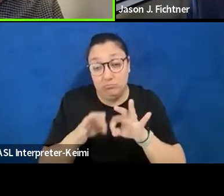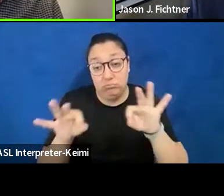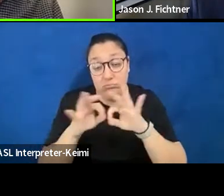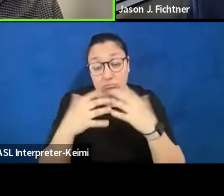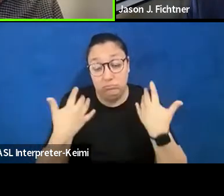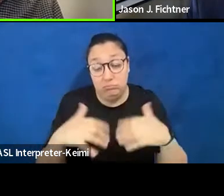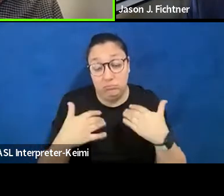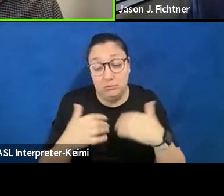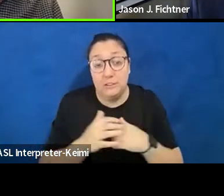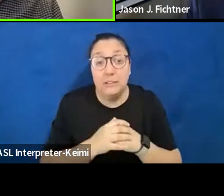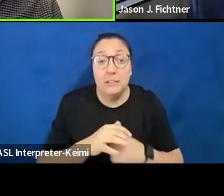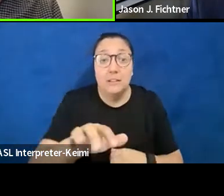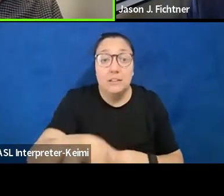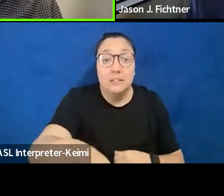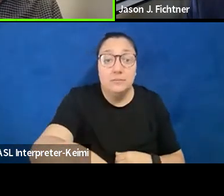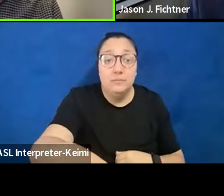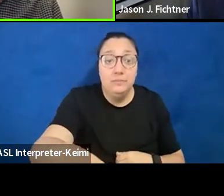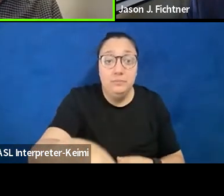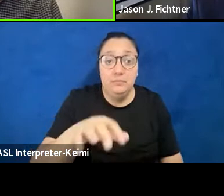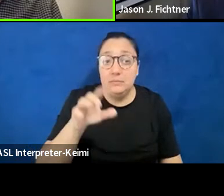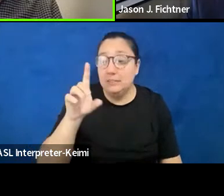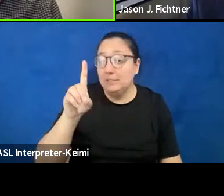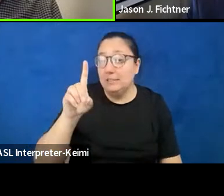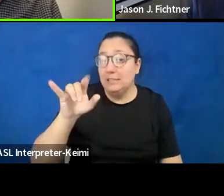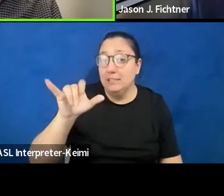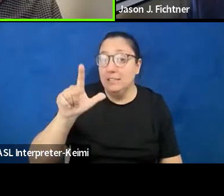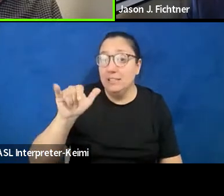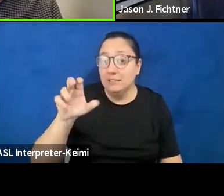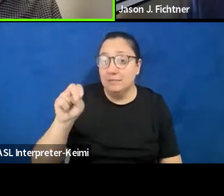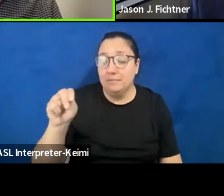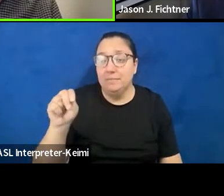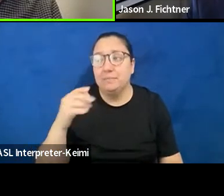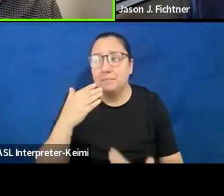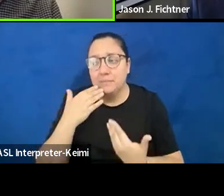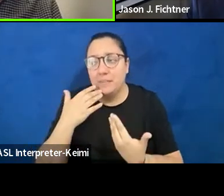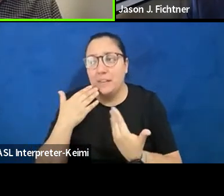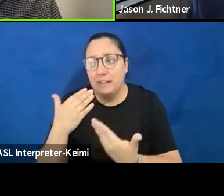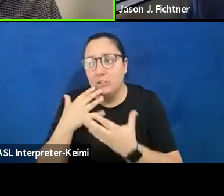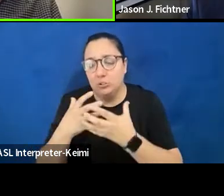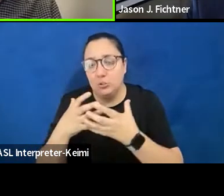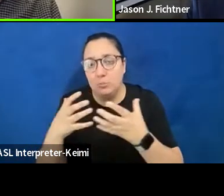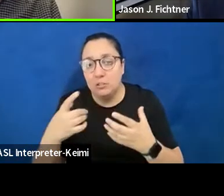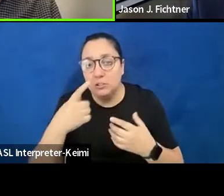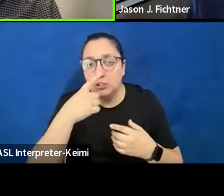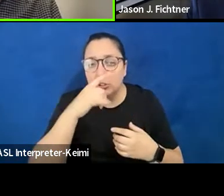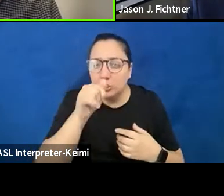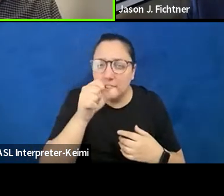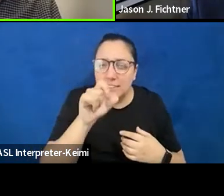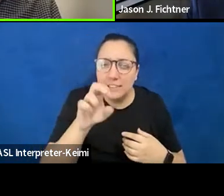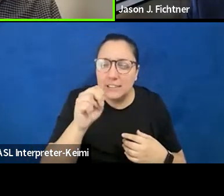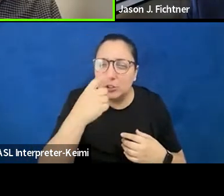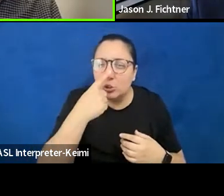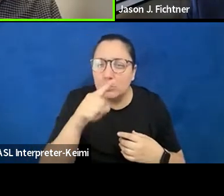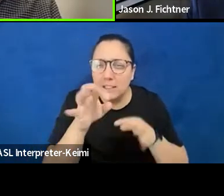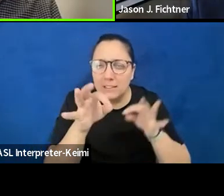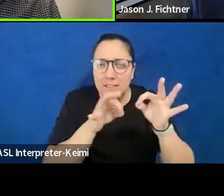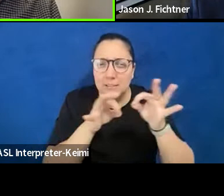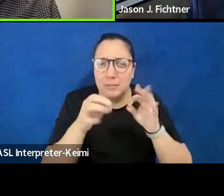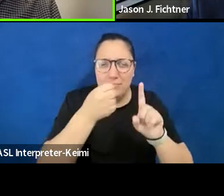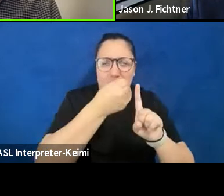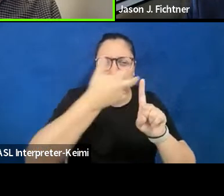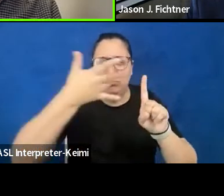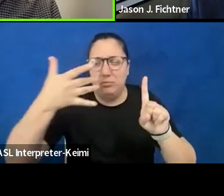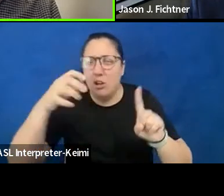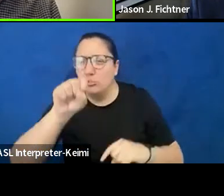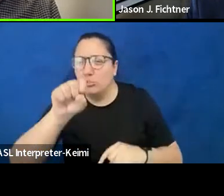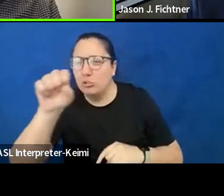Wonderful. Thank you so much, Laura. Jason, can you talk to us a little bit, expanding on this, on the role of Social Security compared to